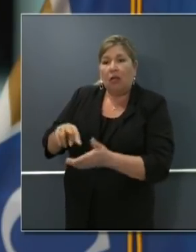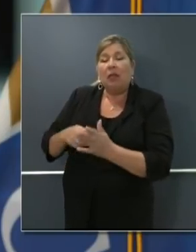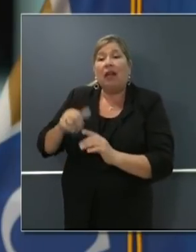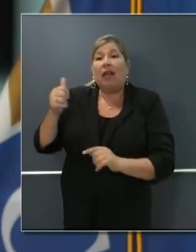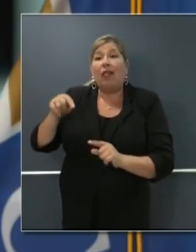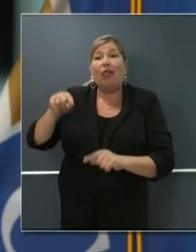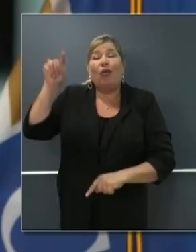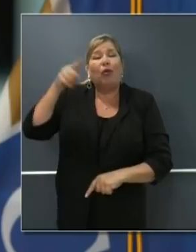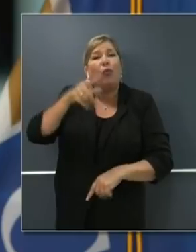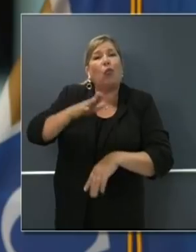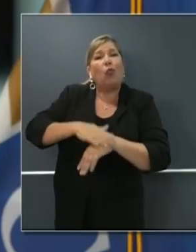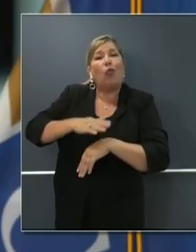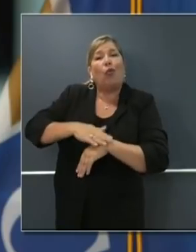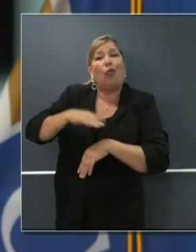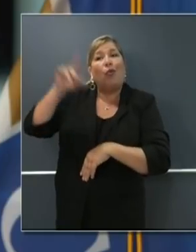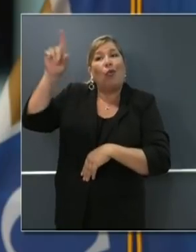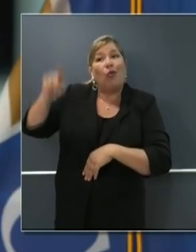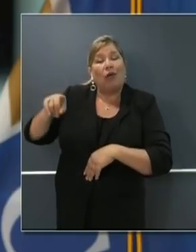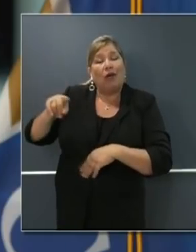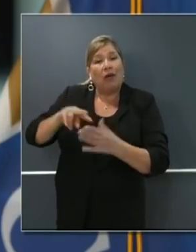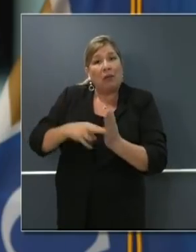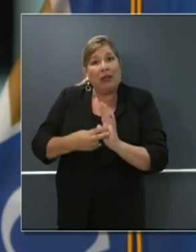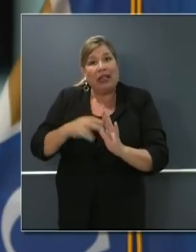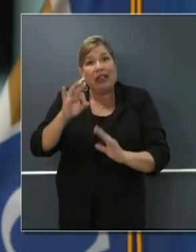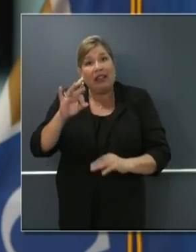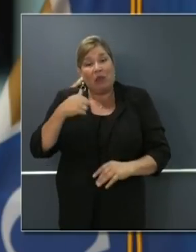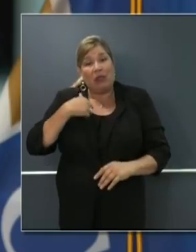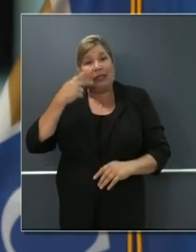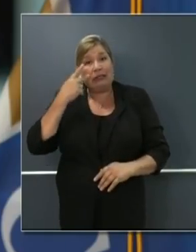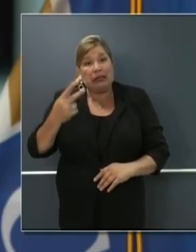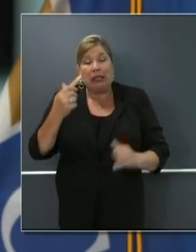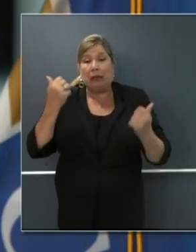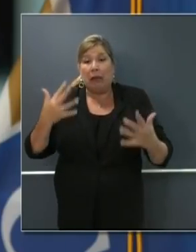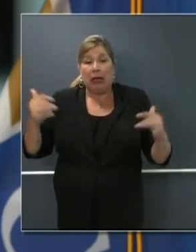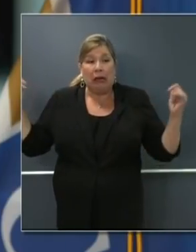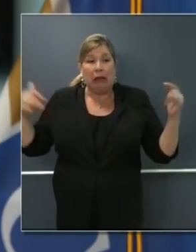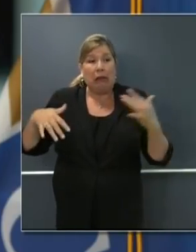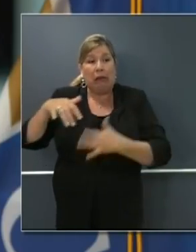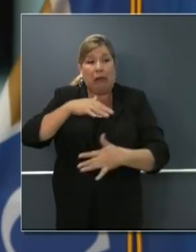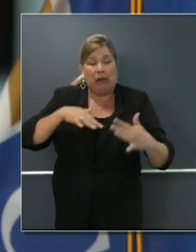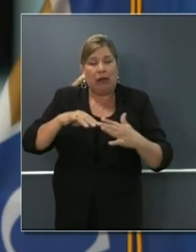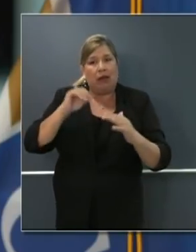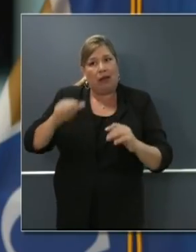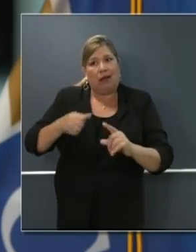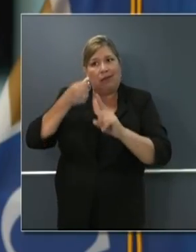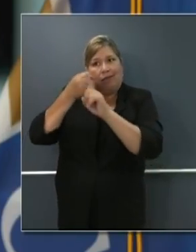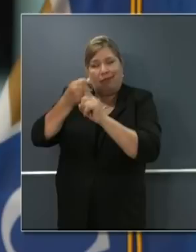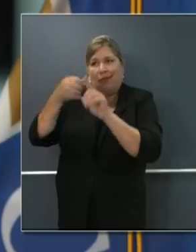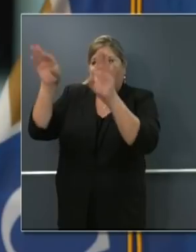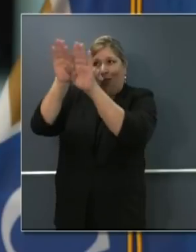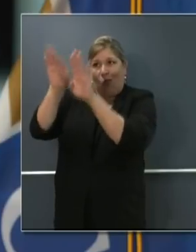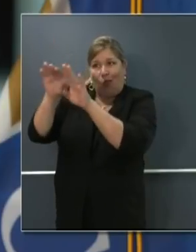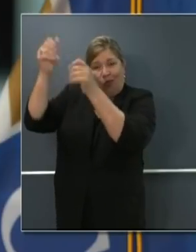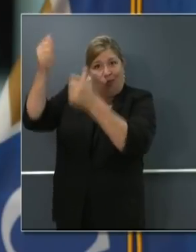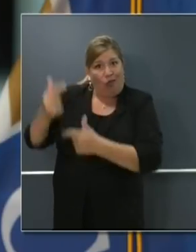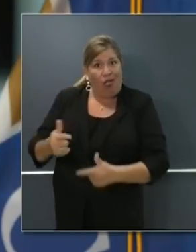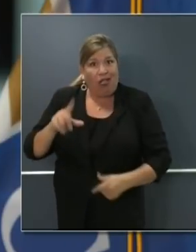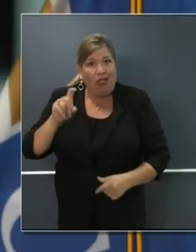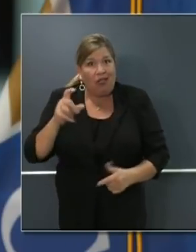suggesting that, hey, if we do see those numbers or images like we saw in Orange County, then this could also happen in your area?